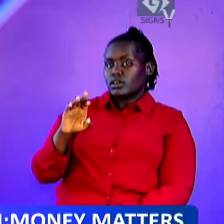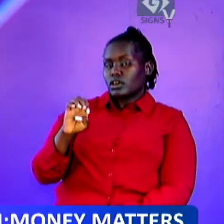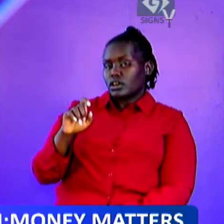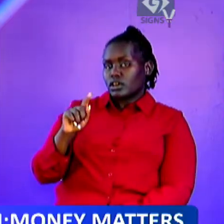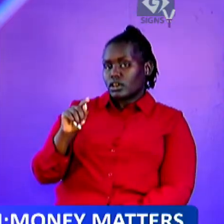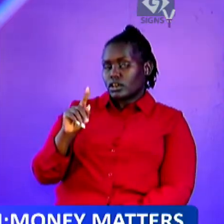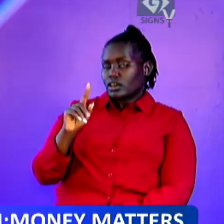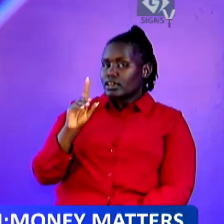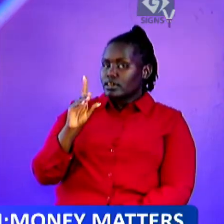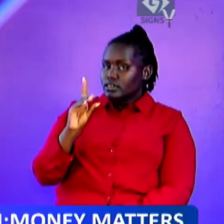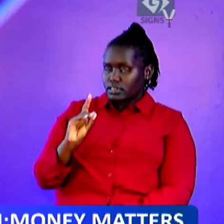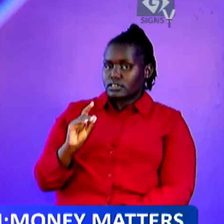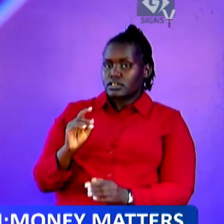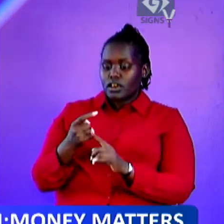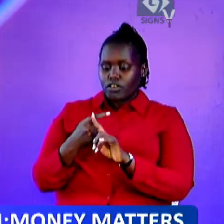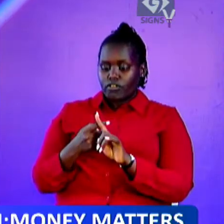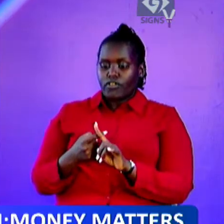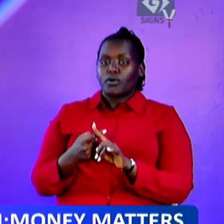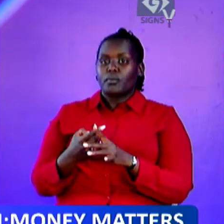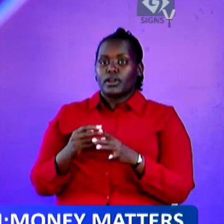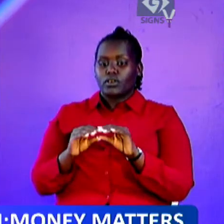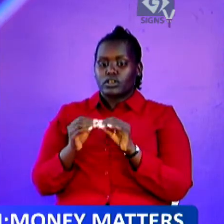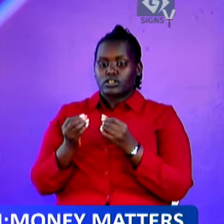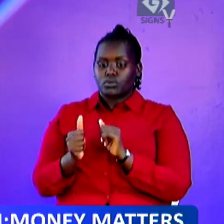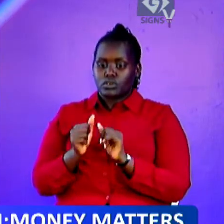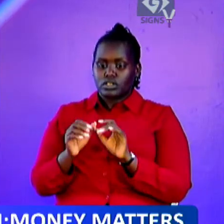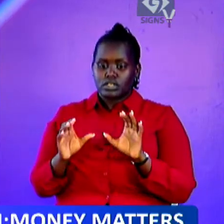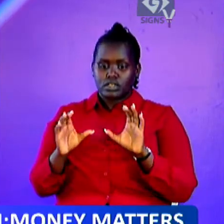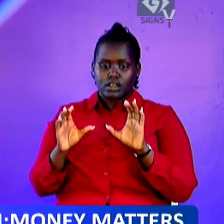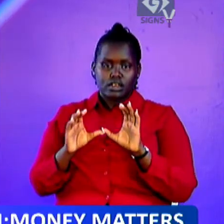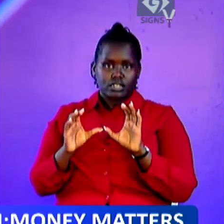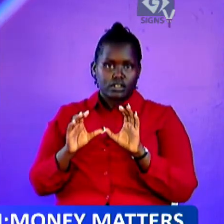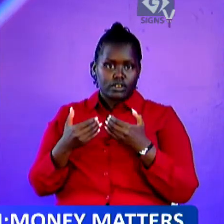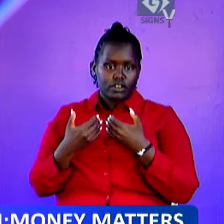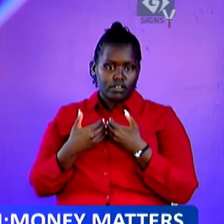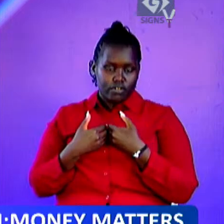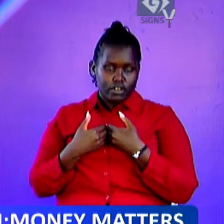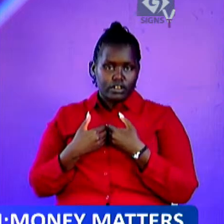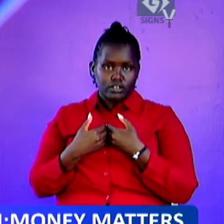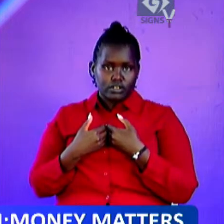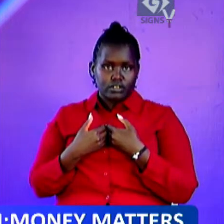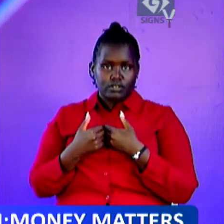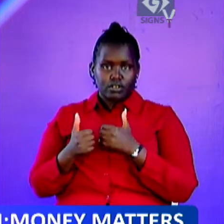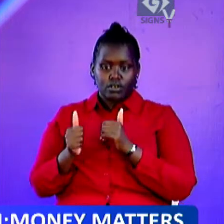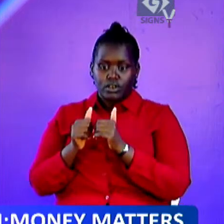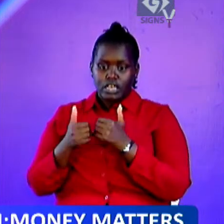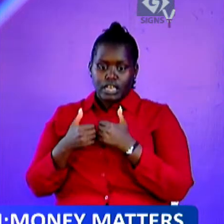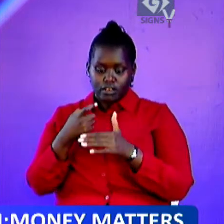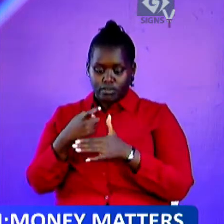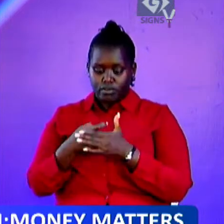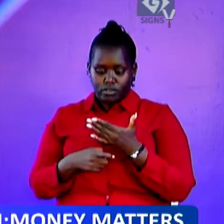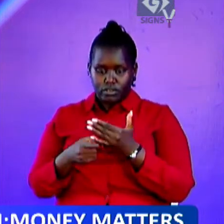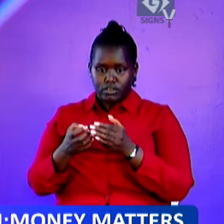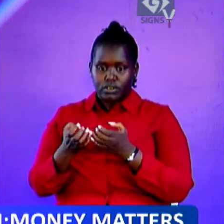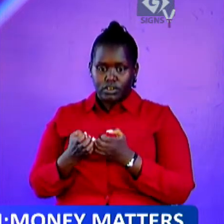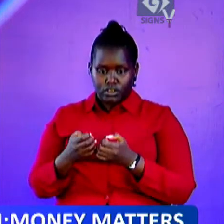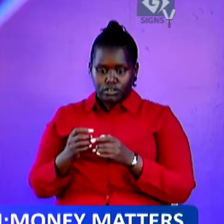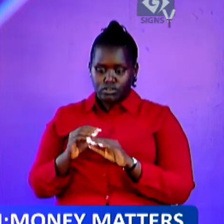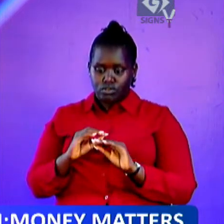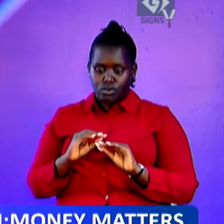that has been accredited by, of course, by the Capital Markets Authority. So it comes at a cost in terms of you need to go